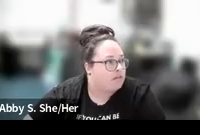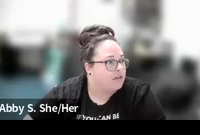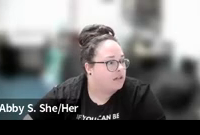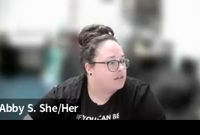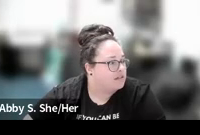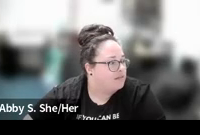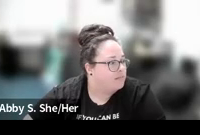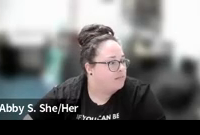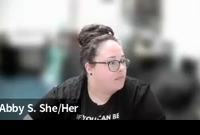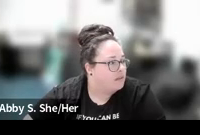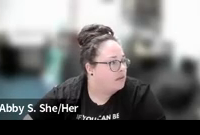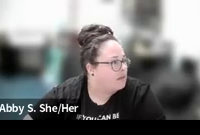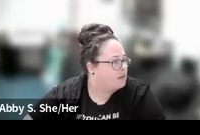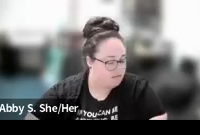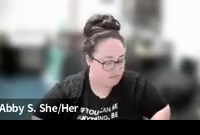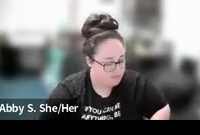All right.